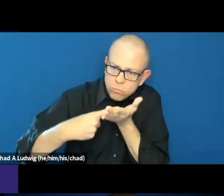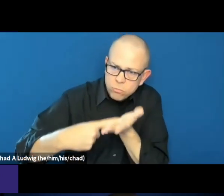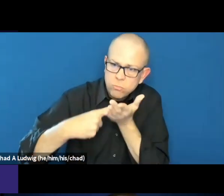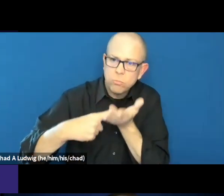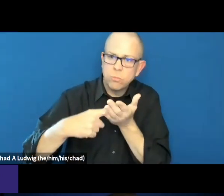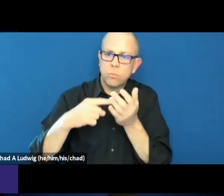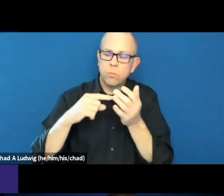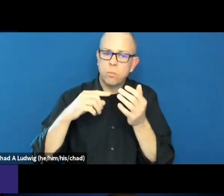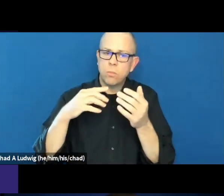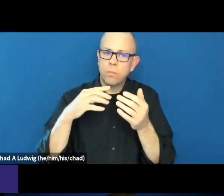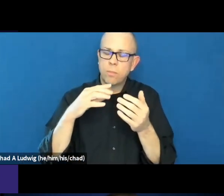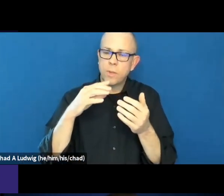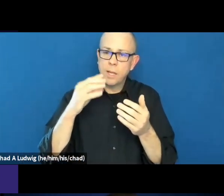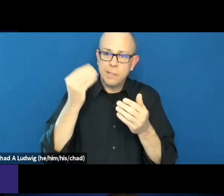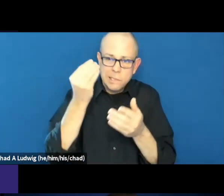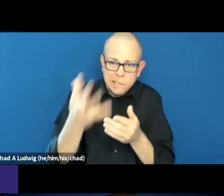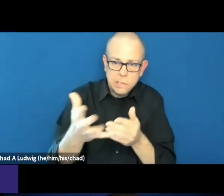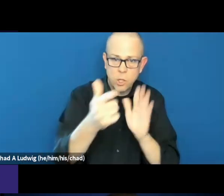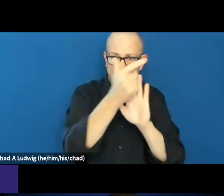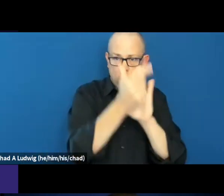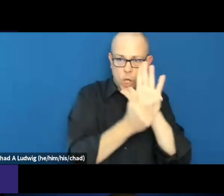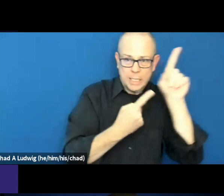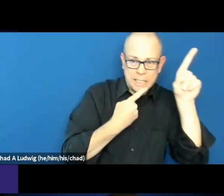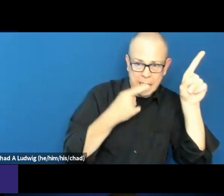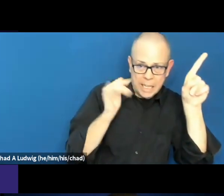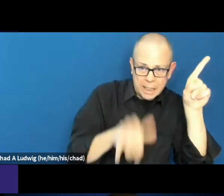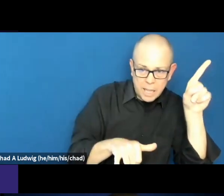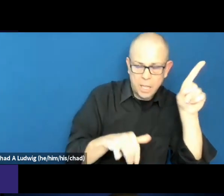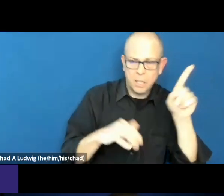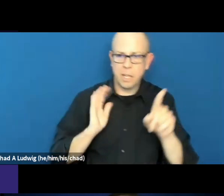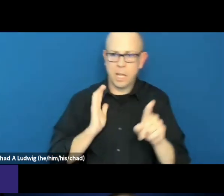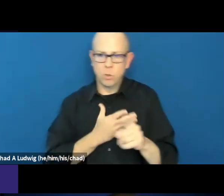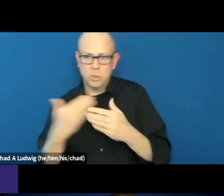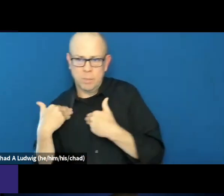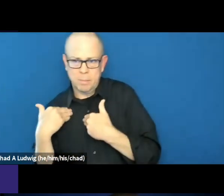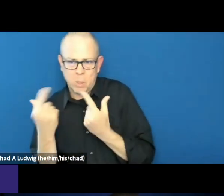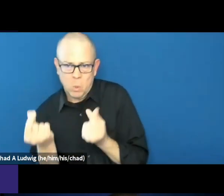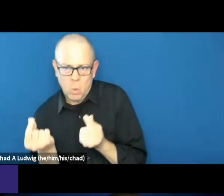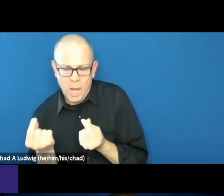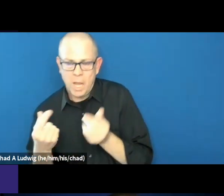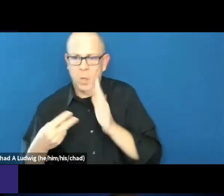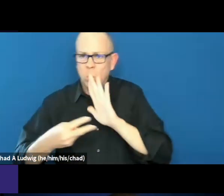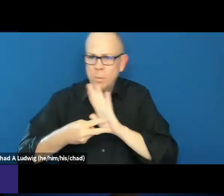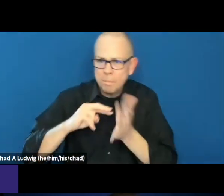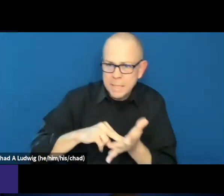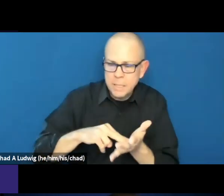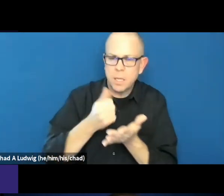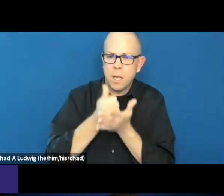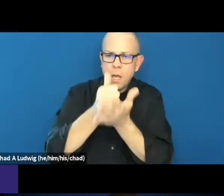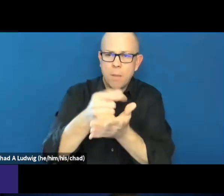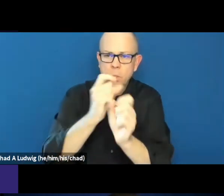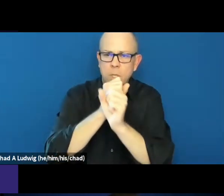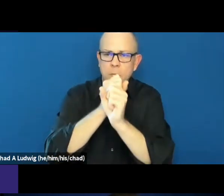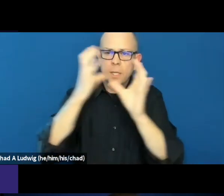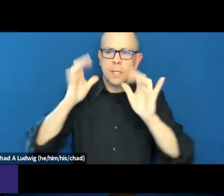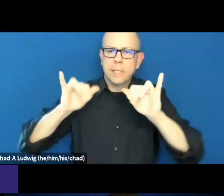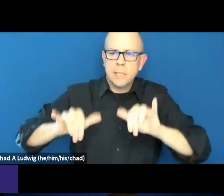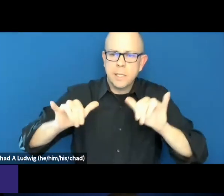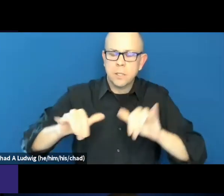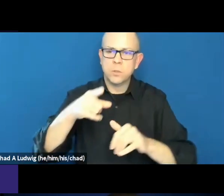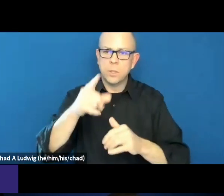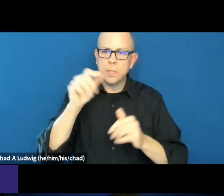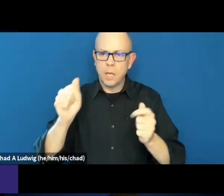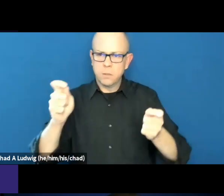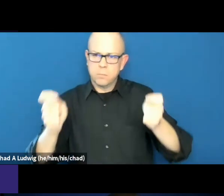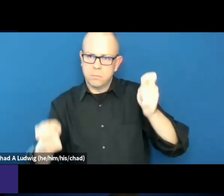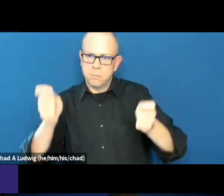prefer to do first is talk with the person, sit down with them and have a discussion, explain what the law says and what our responsibilities